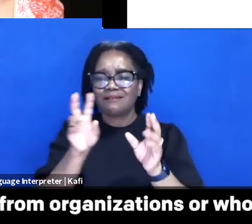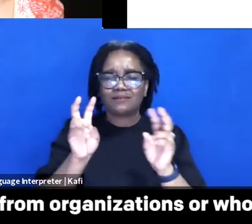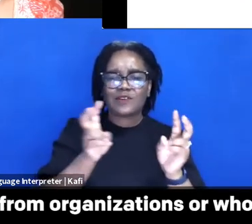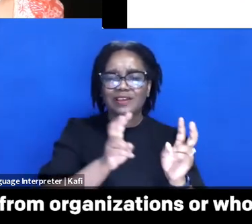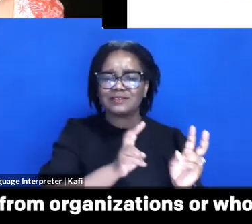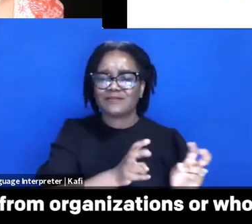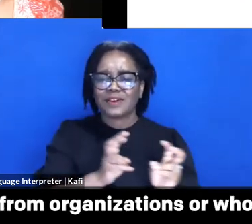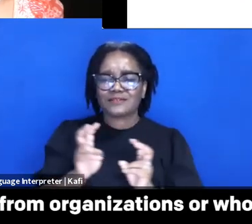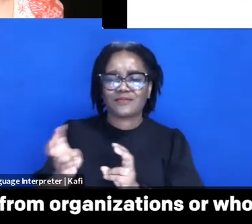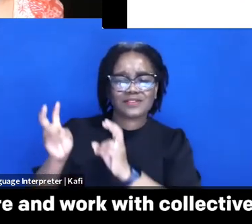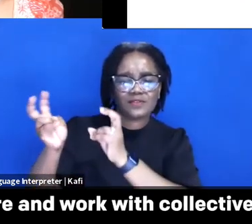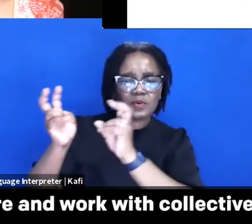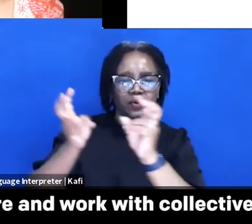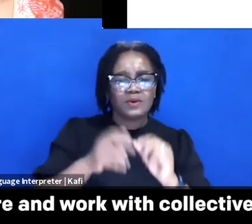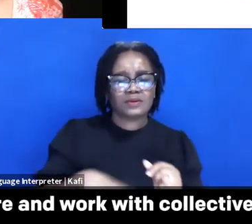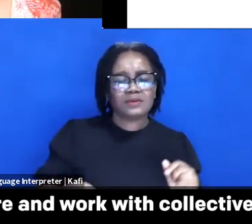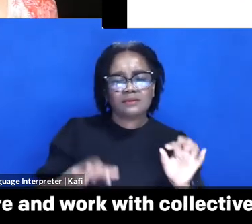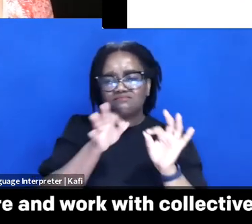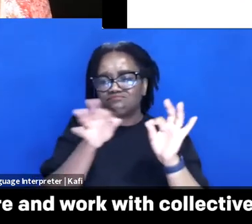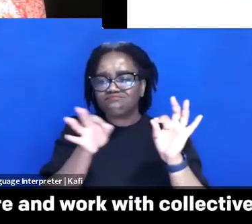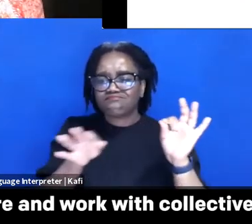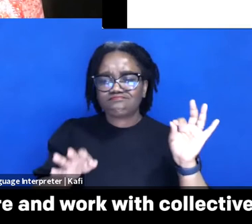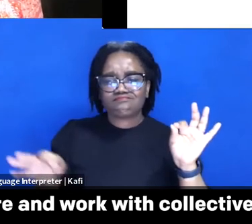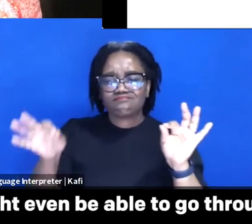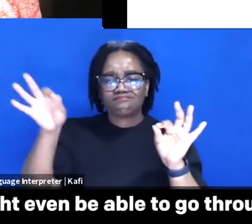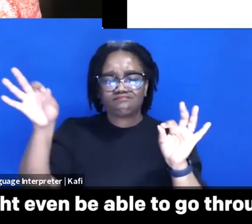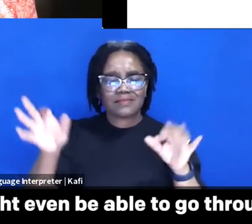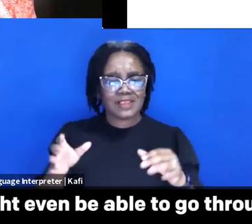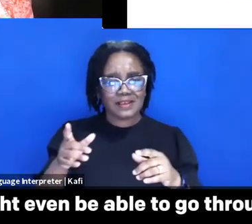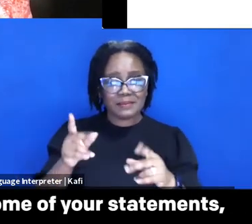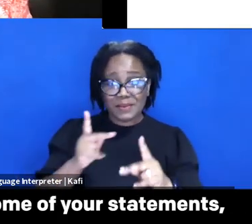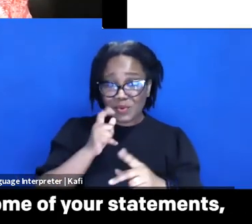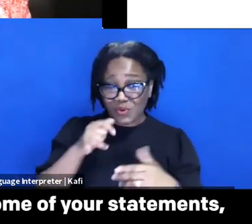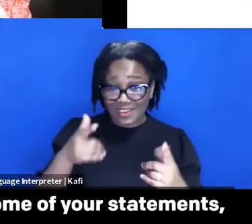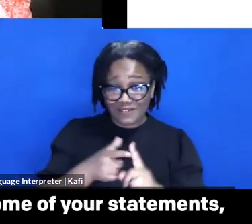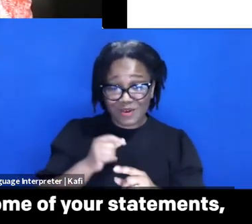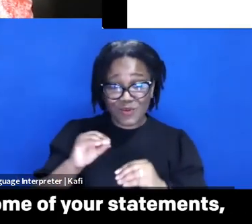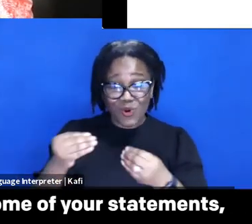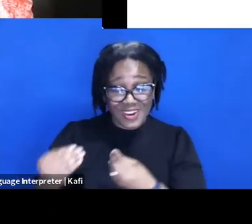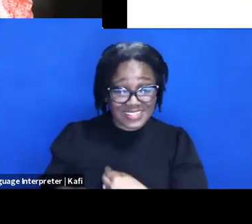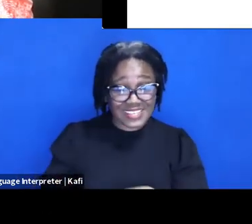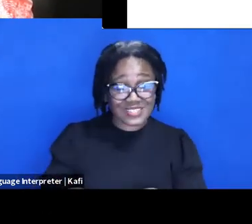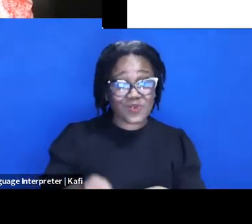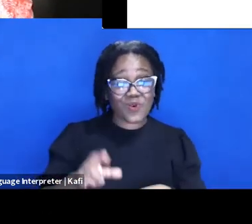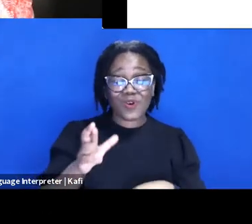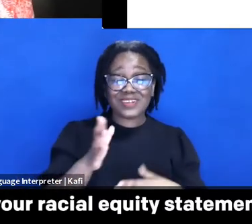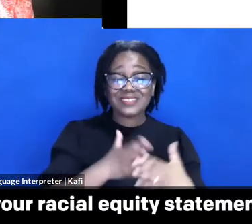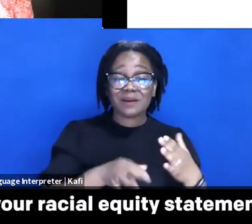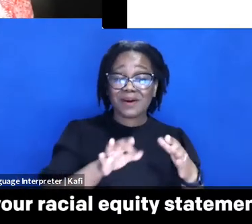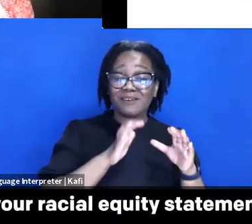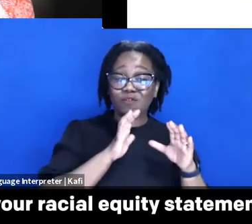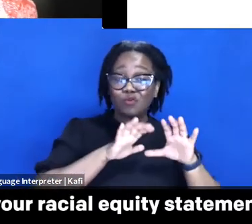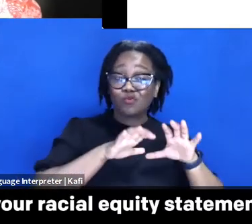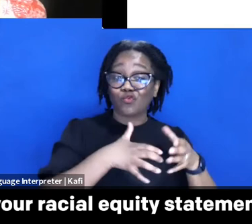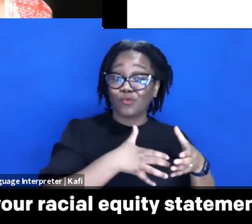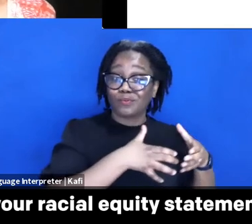from organizations, or who are here and work with collectives, you might even be able to go through some of your statements, either your